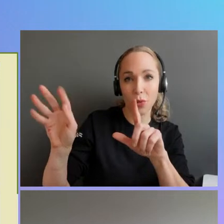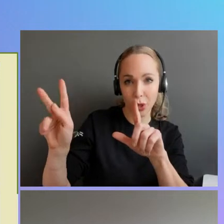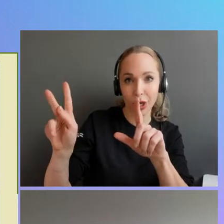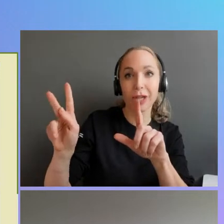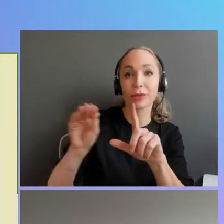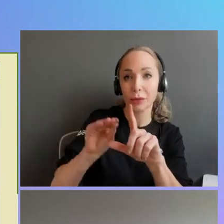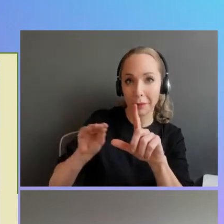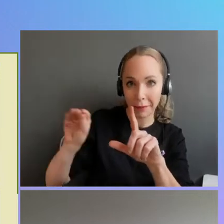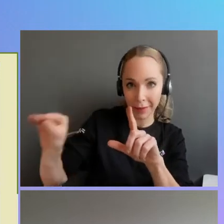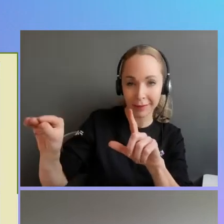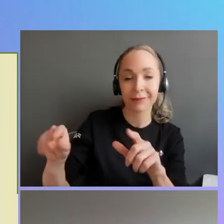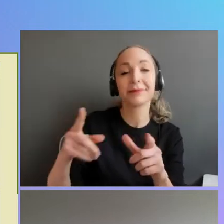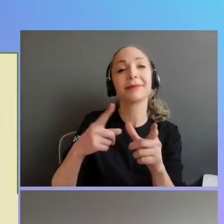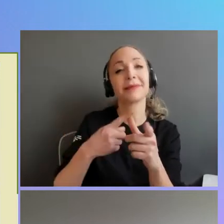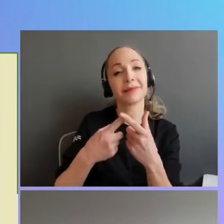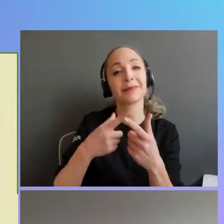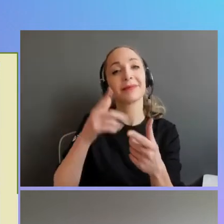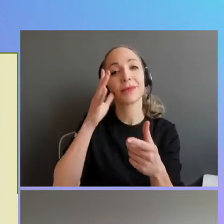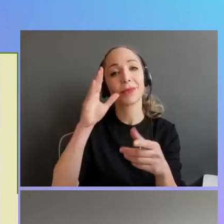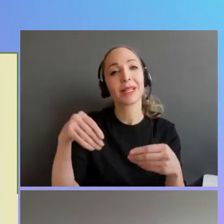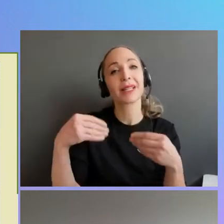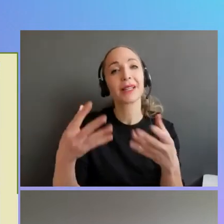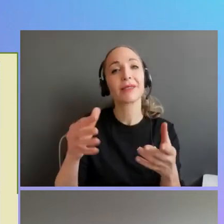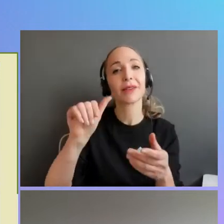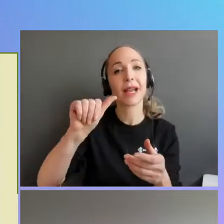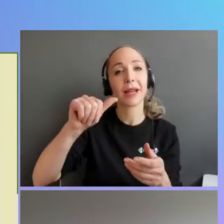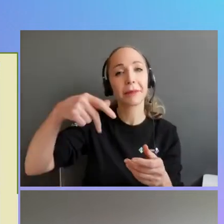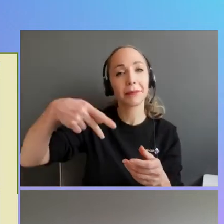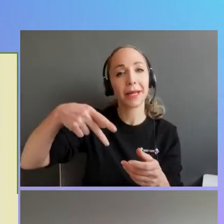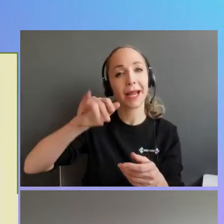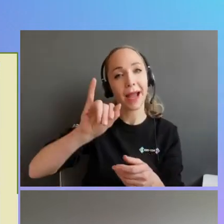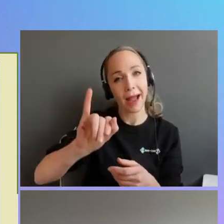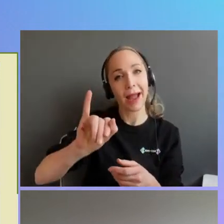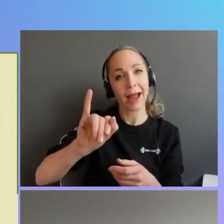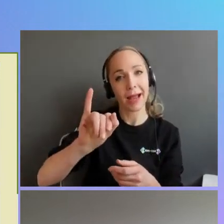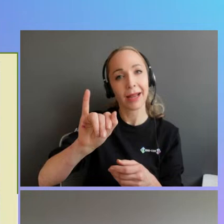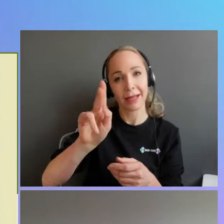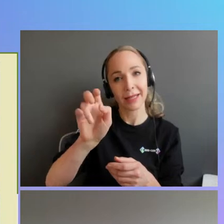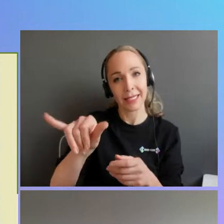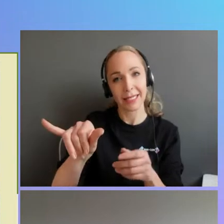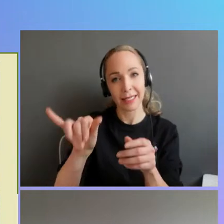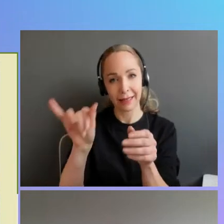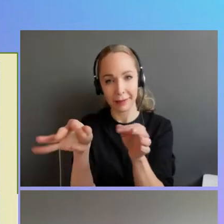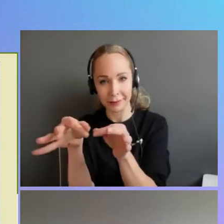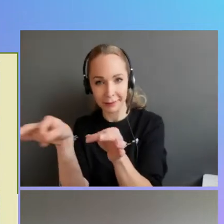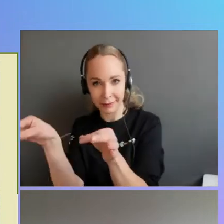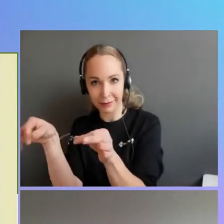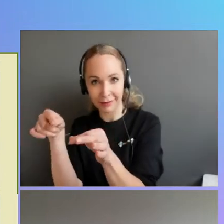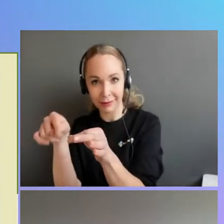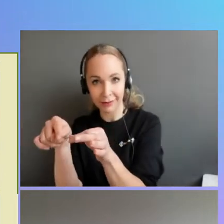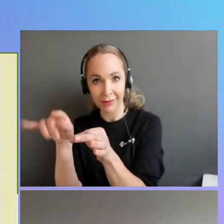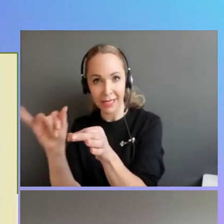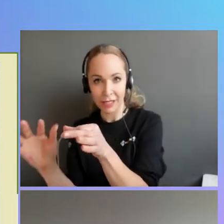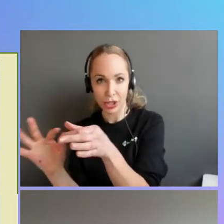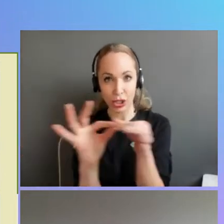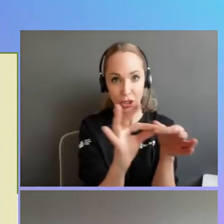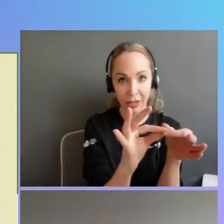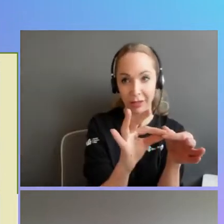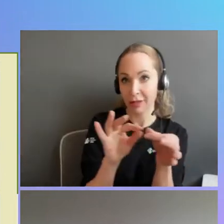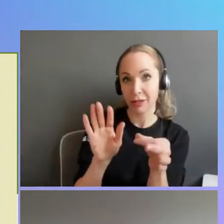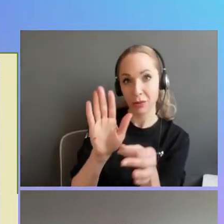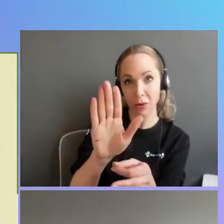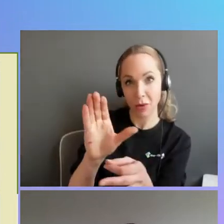This API key is your unique hook between your code and the reports on